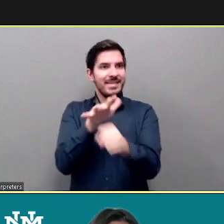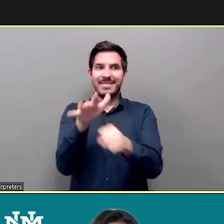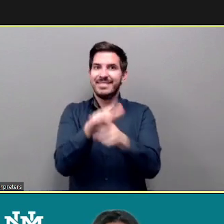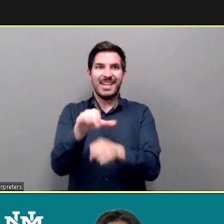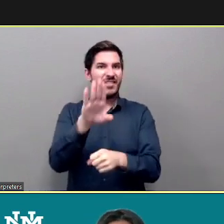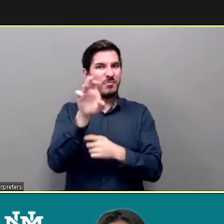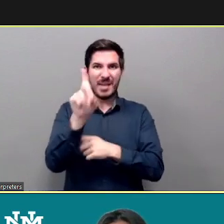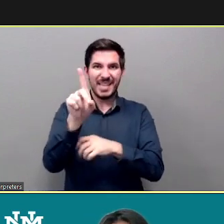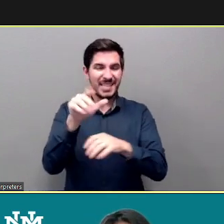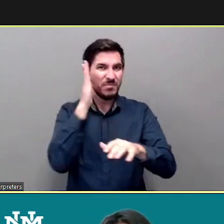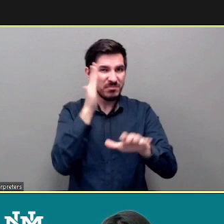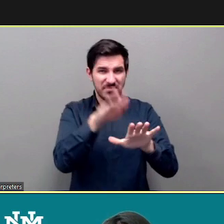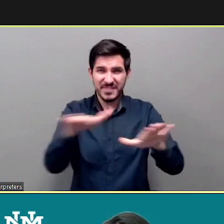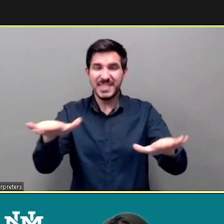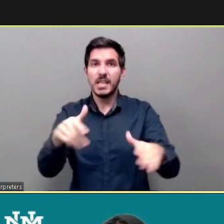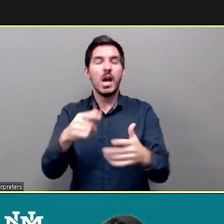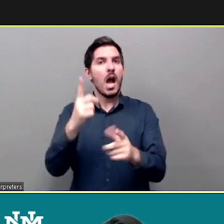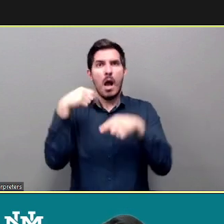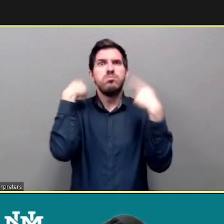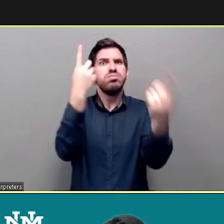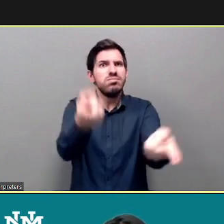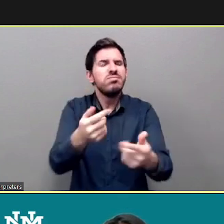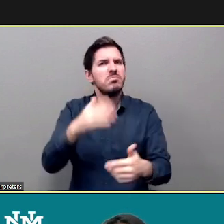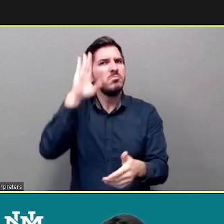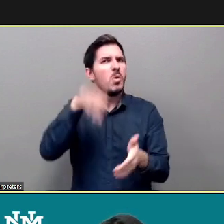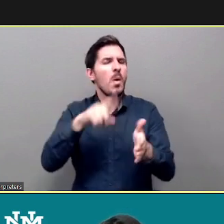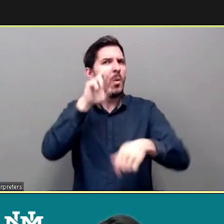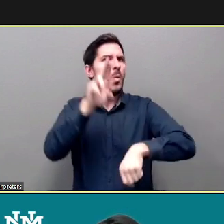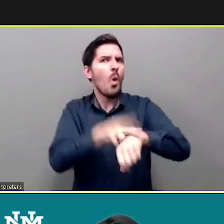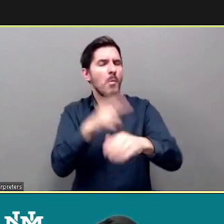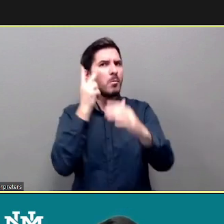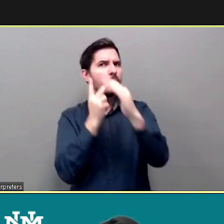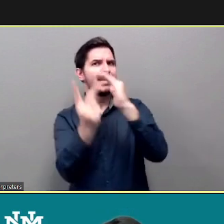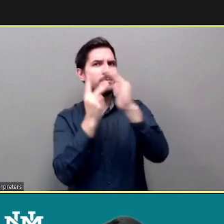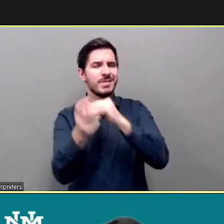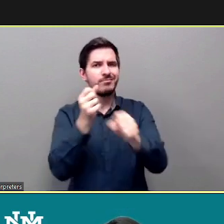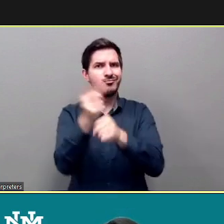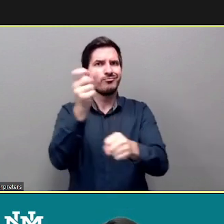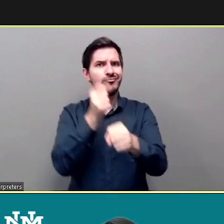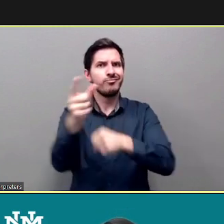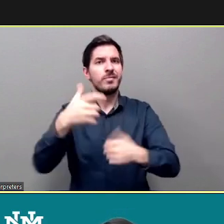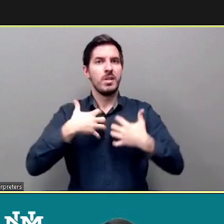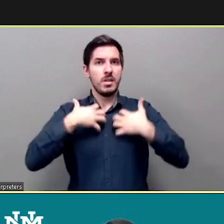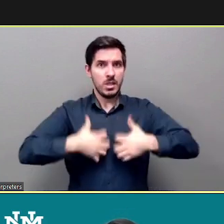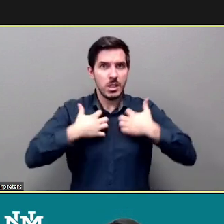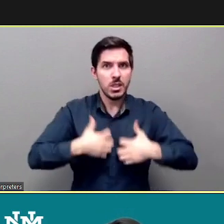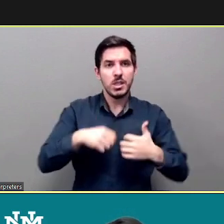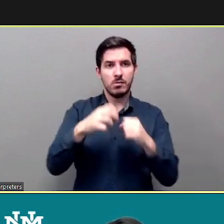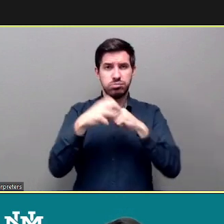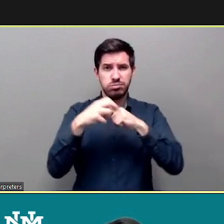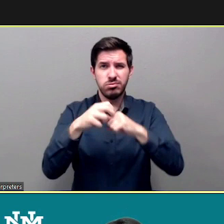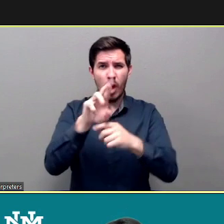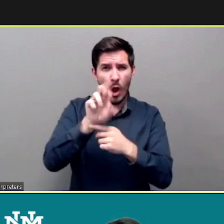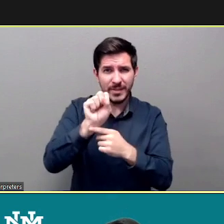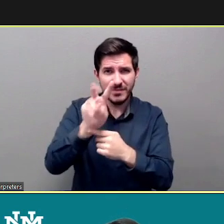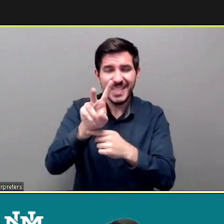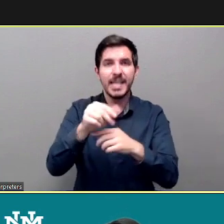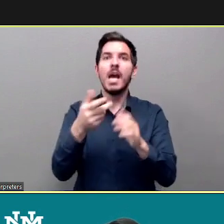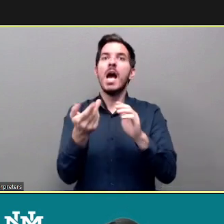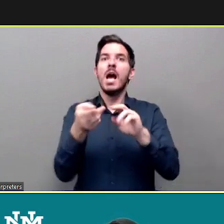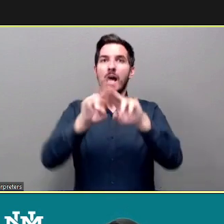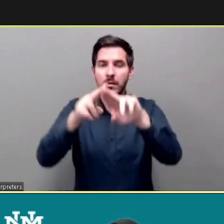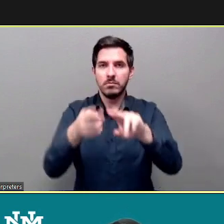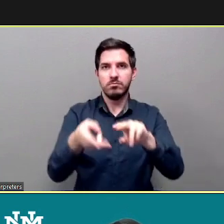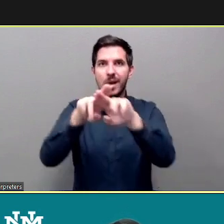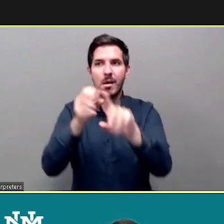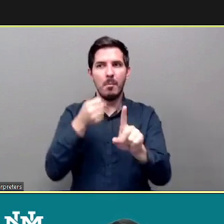have always had respiratory surges consistently every single year related to RSV. And because of that, we have a